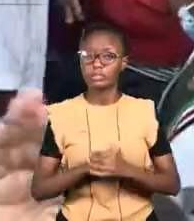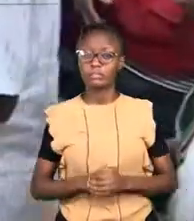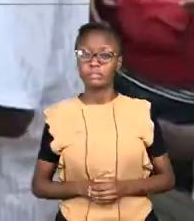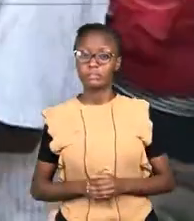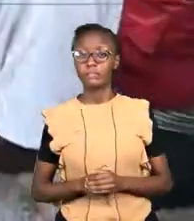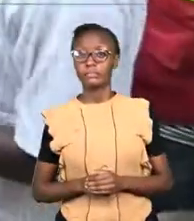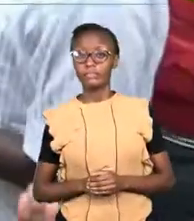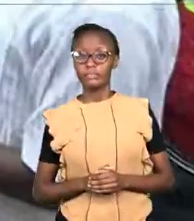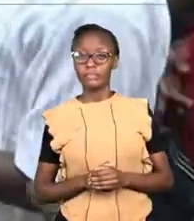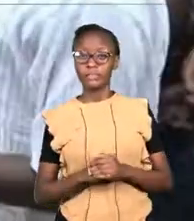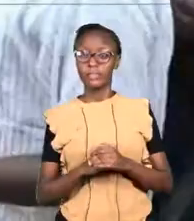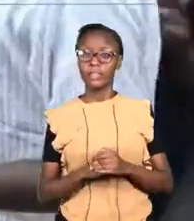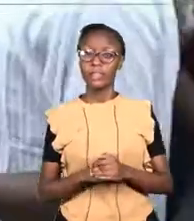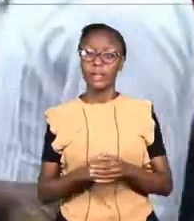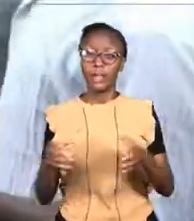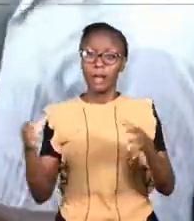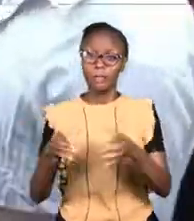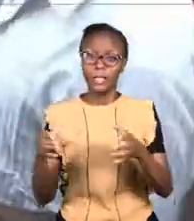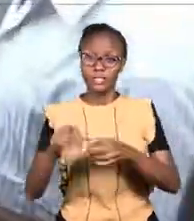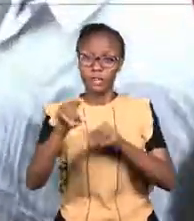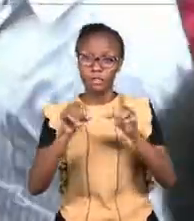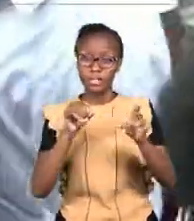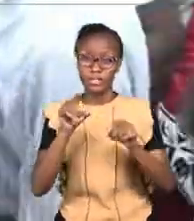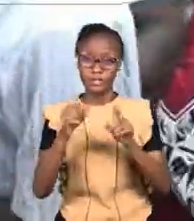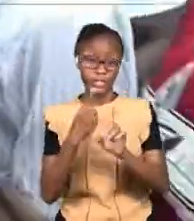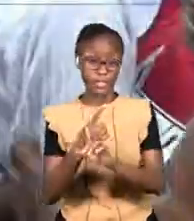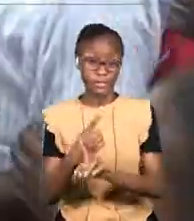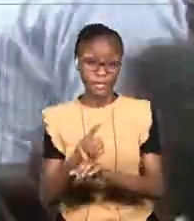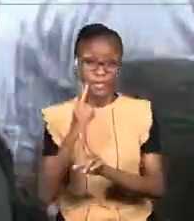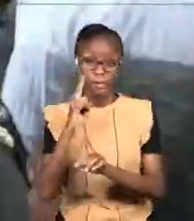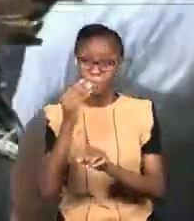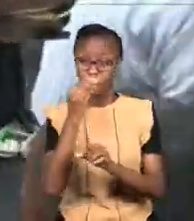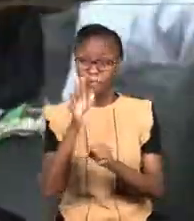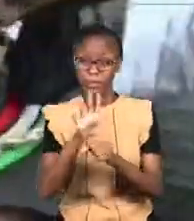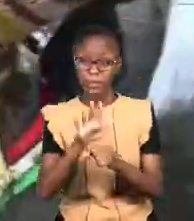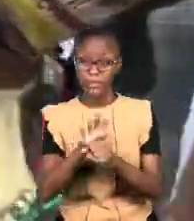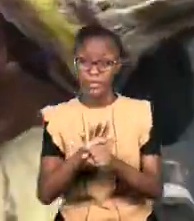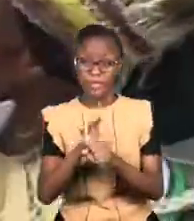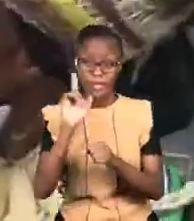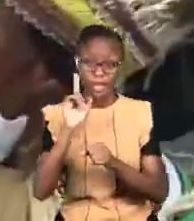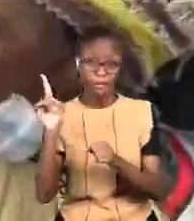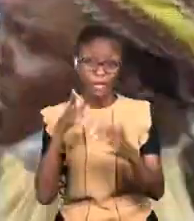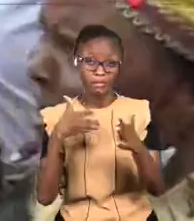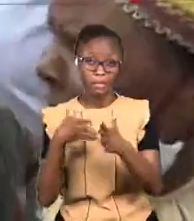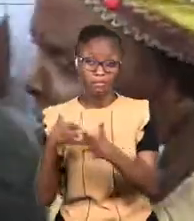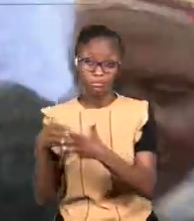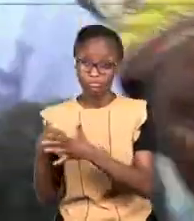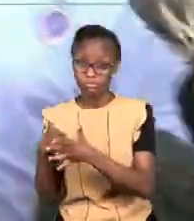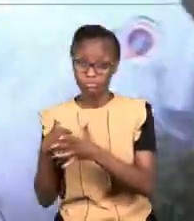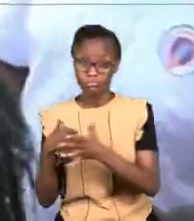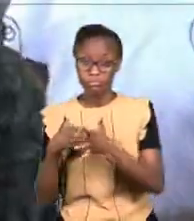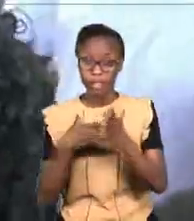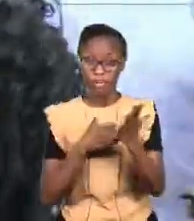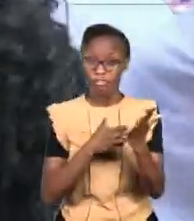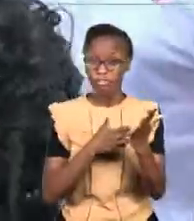On party's nomination for various elective positions, Obado promises it will not be marred by irregularities, including